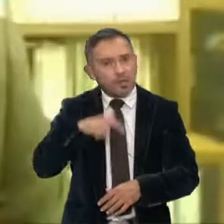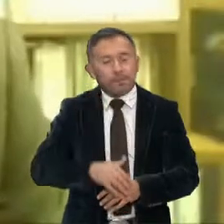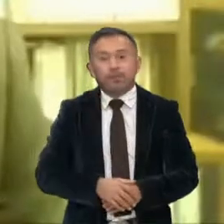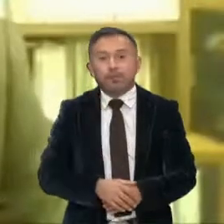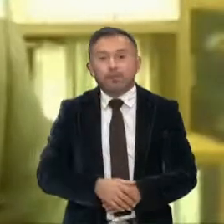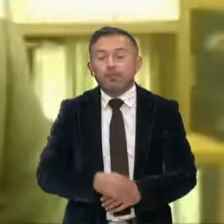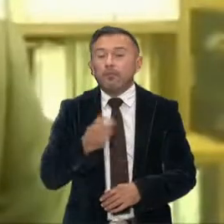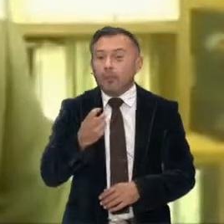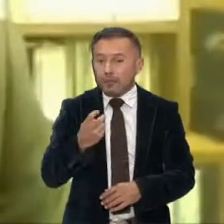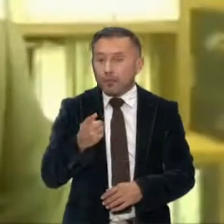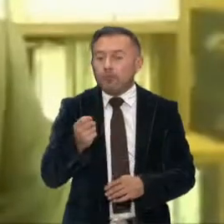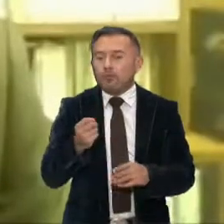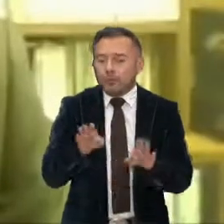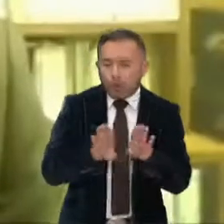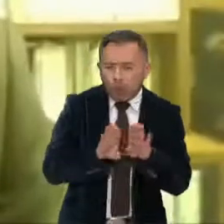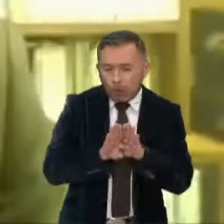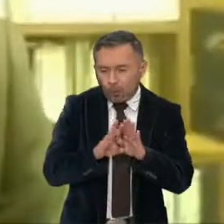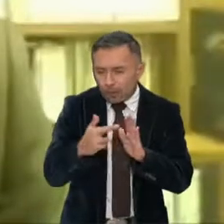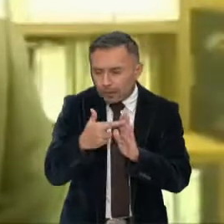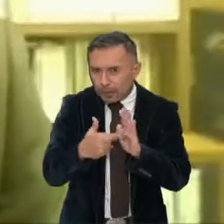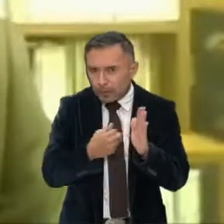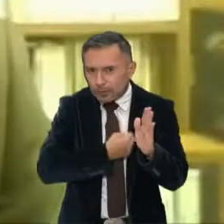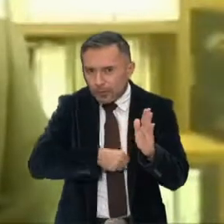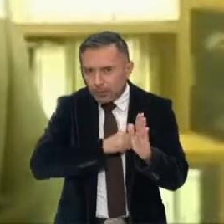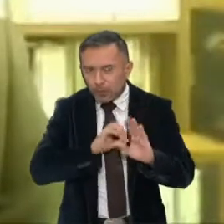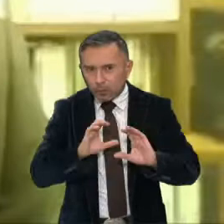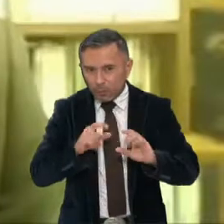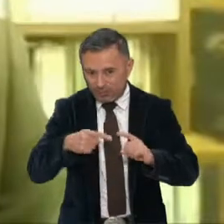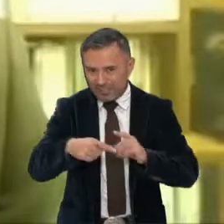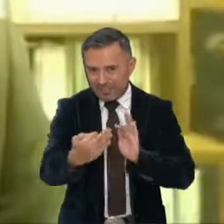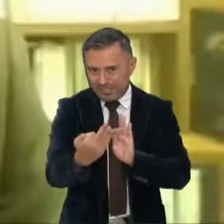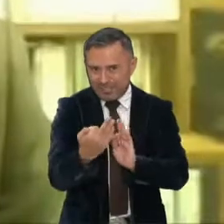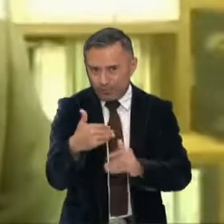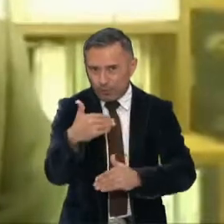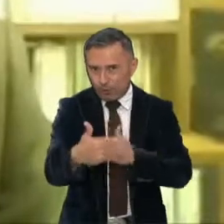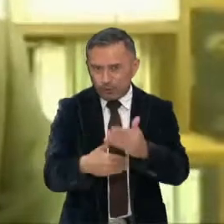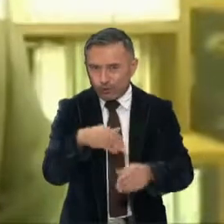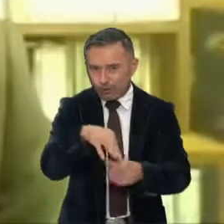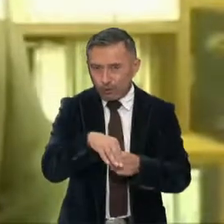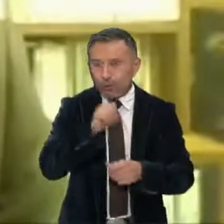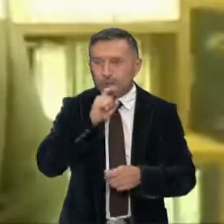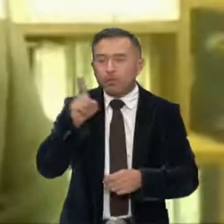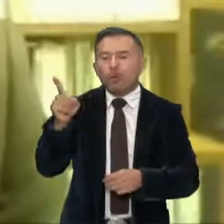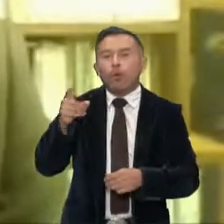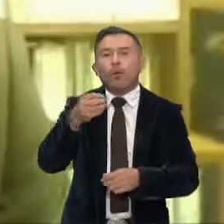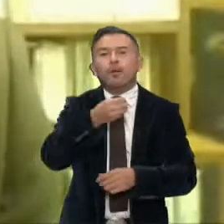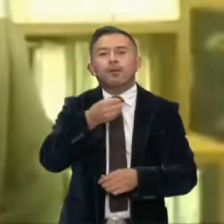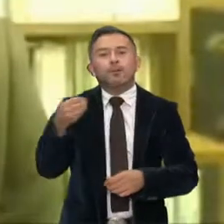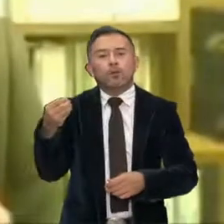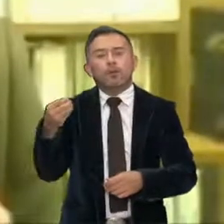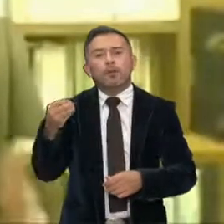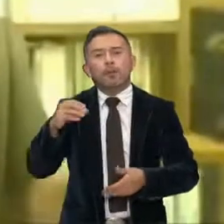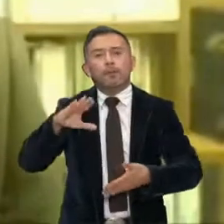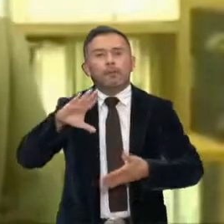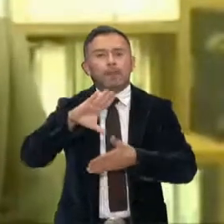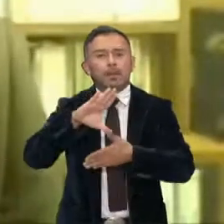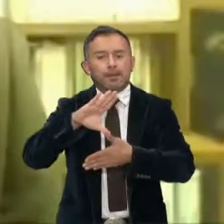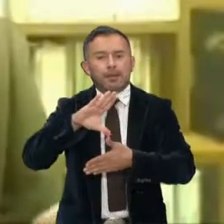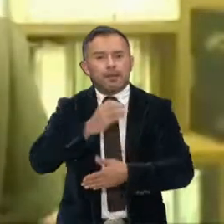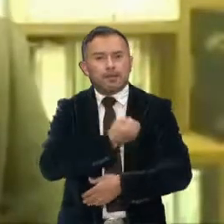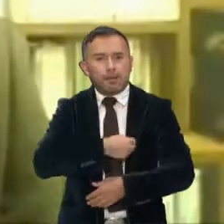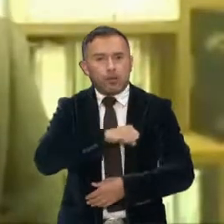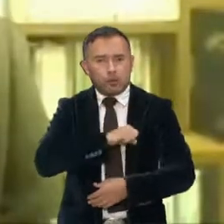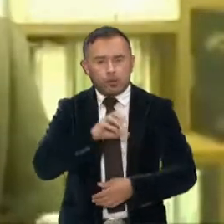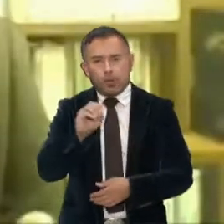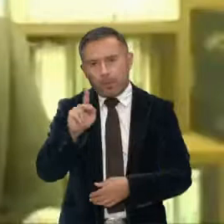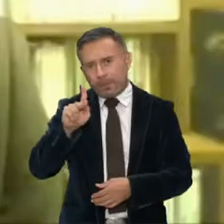the elections. So we try to look for some health measures together with the Pan American